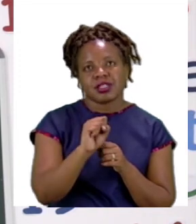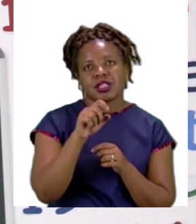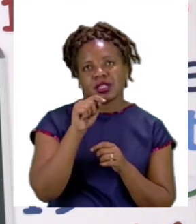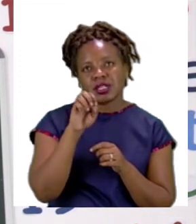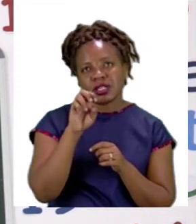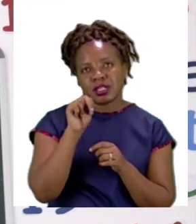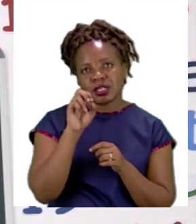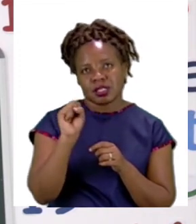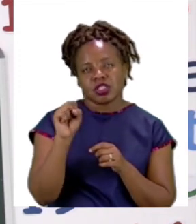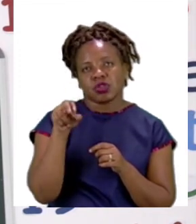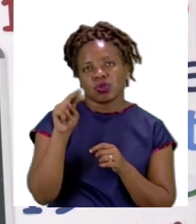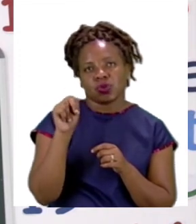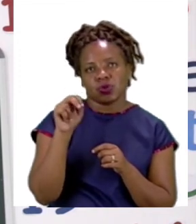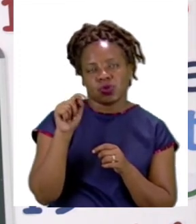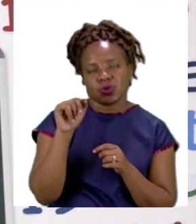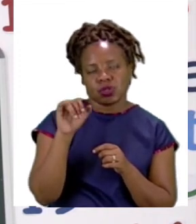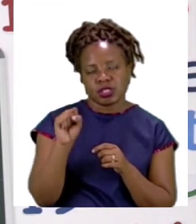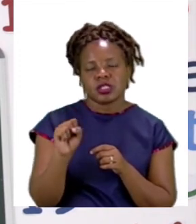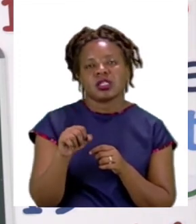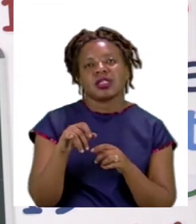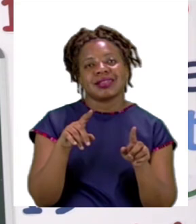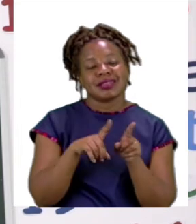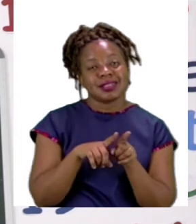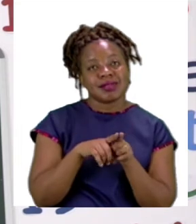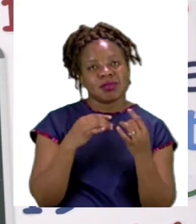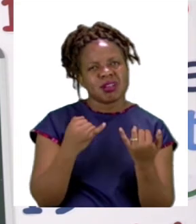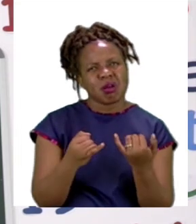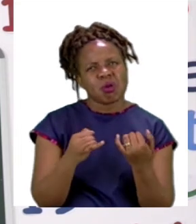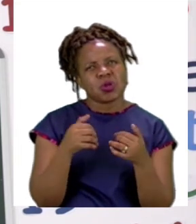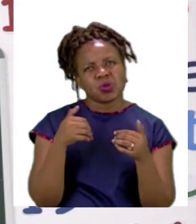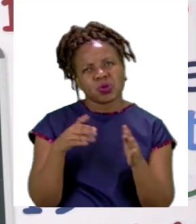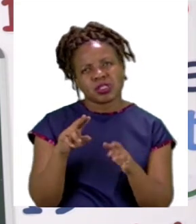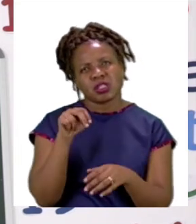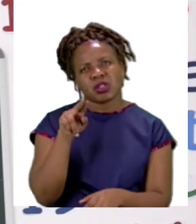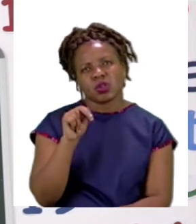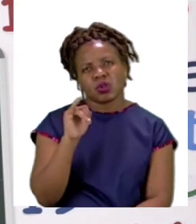so we say it can't. So what